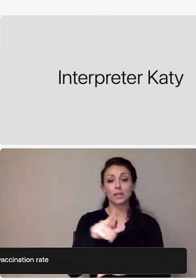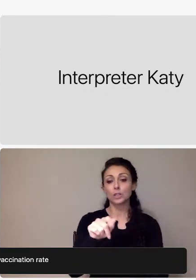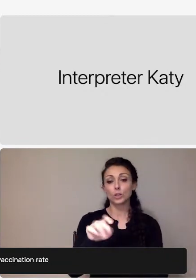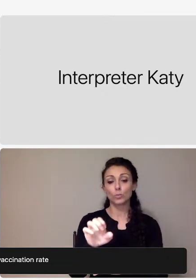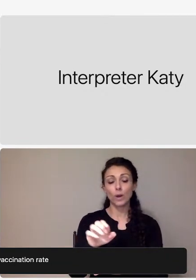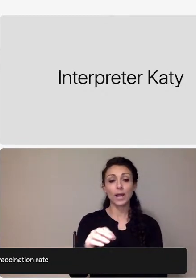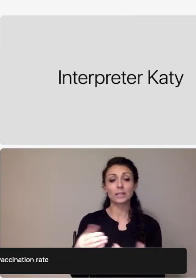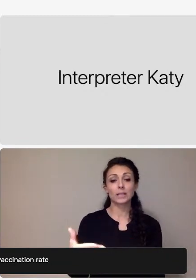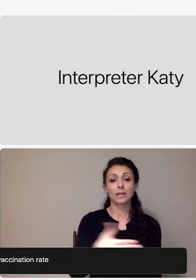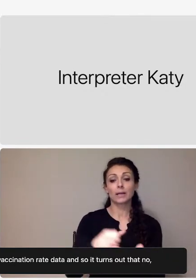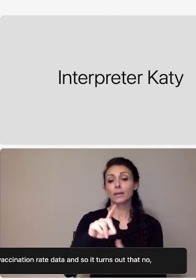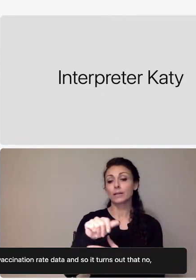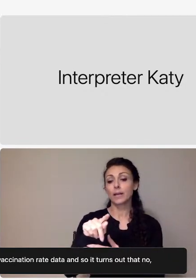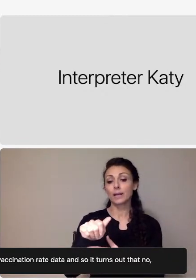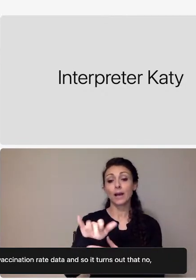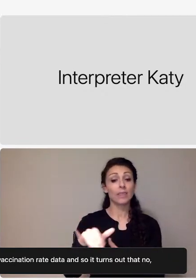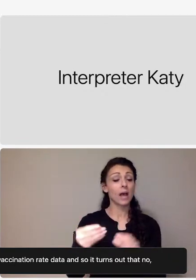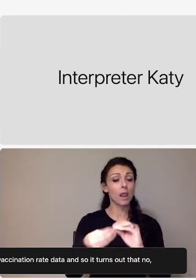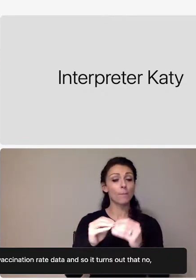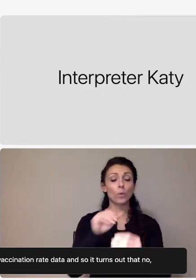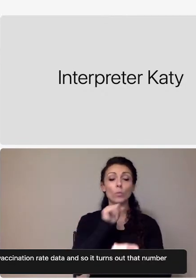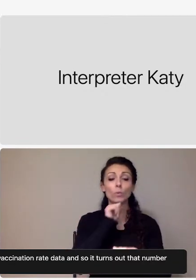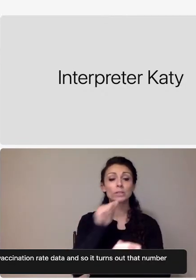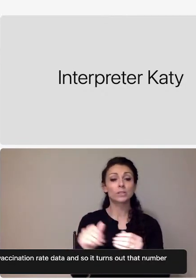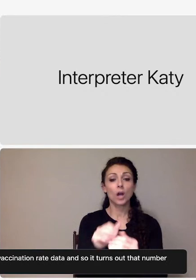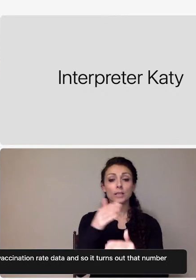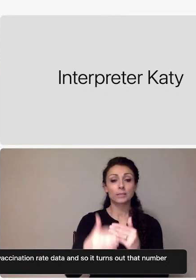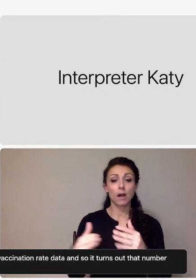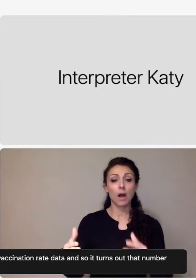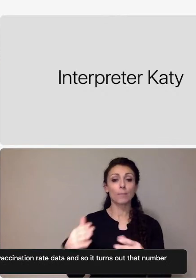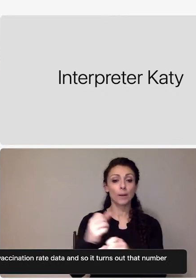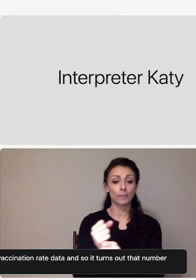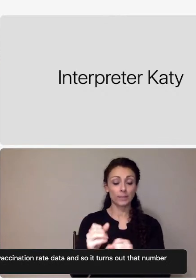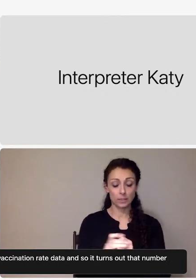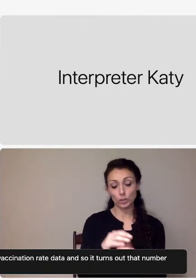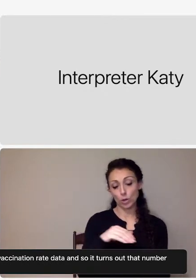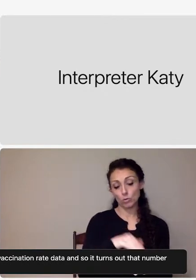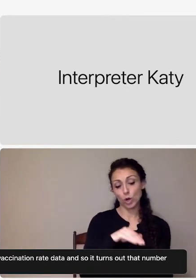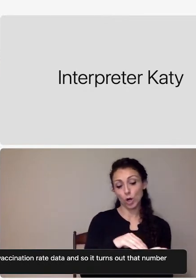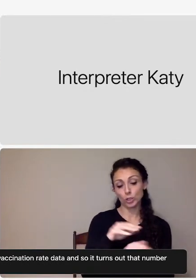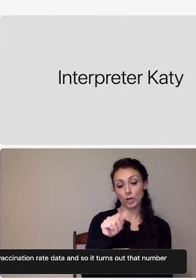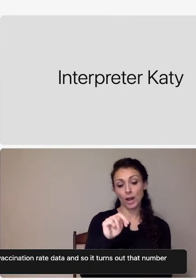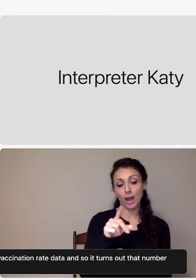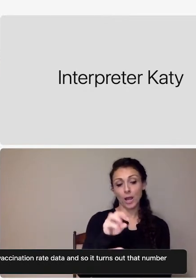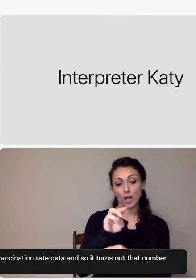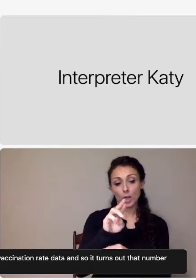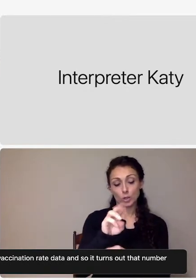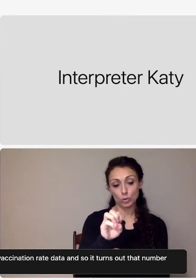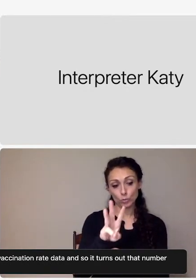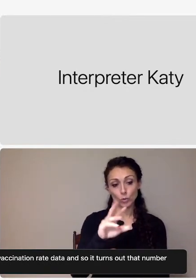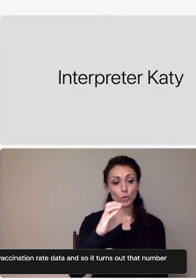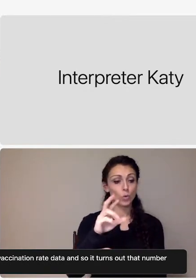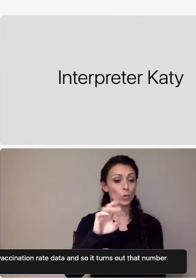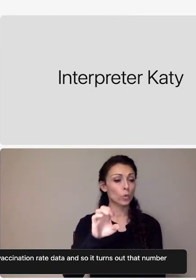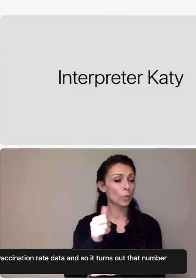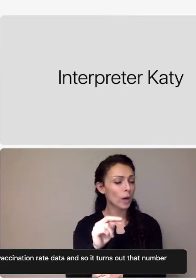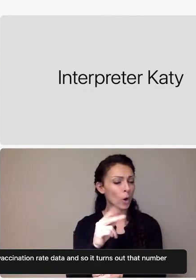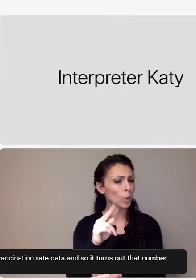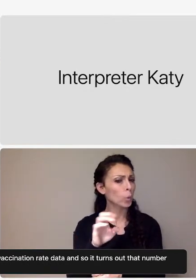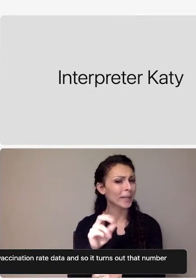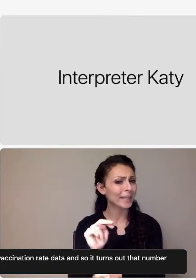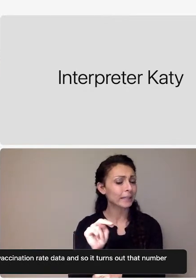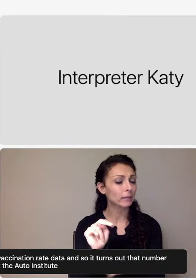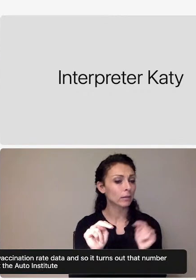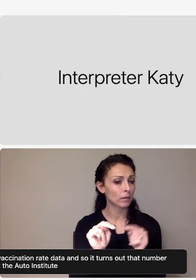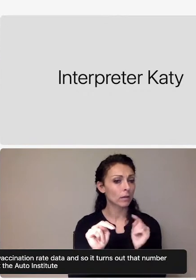turns out that number was not complete dr andrew crean co-director of the cardiac mri service at the ottawa institute